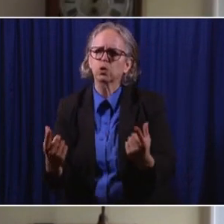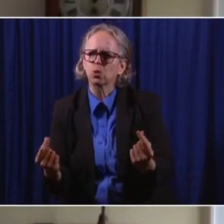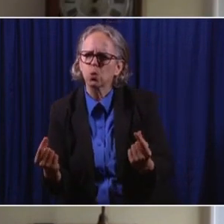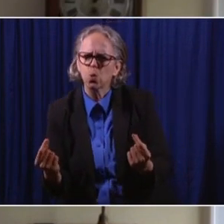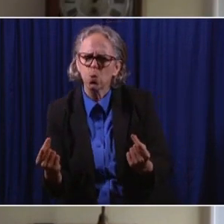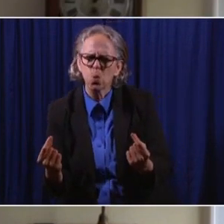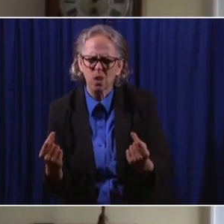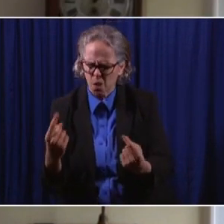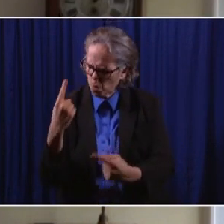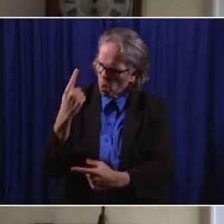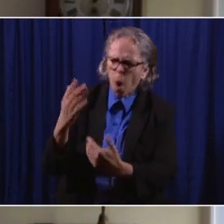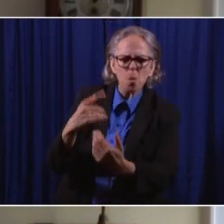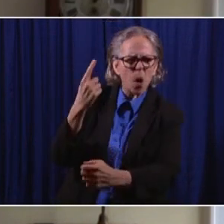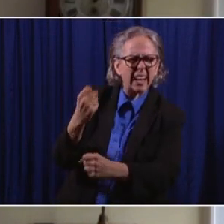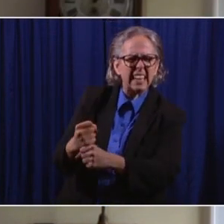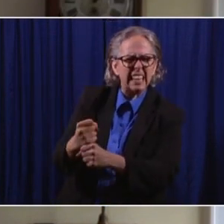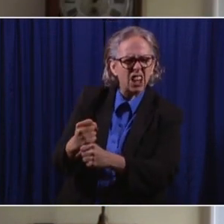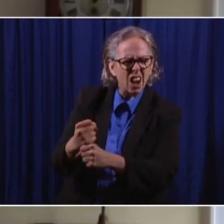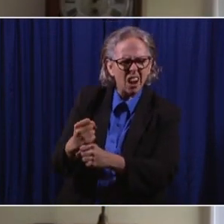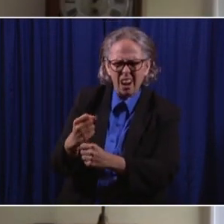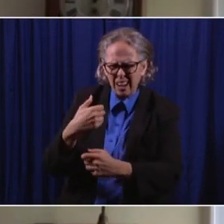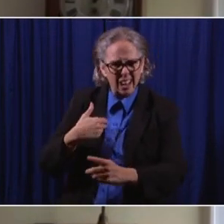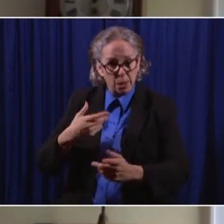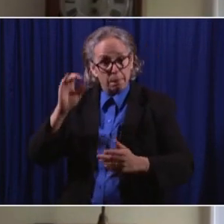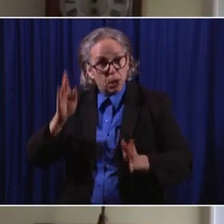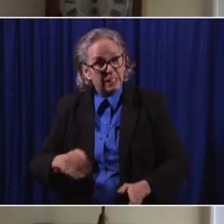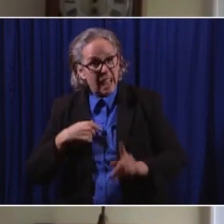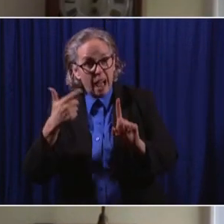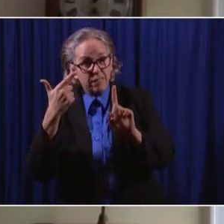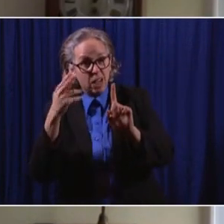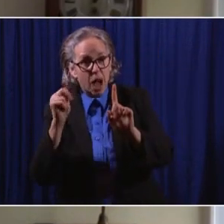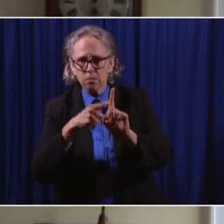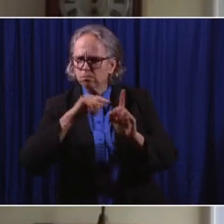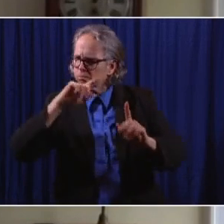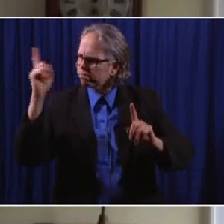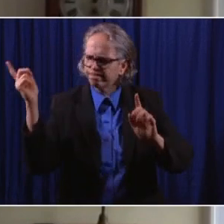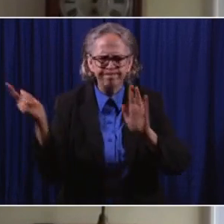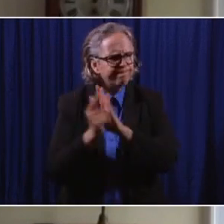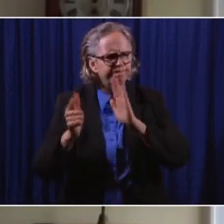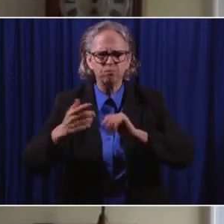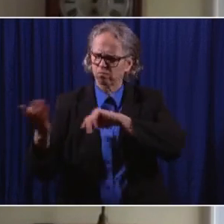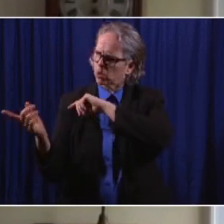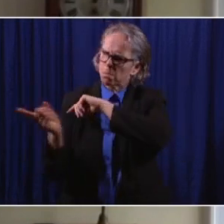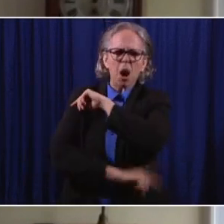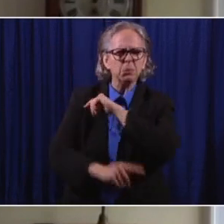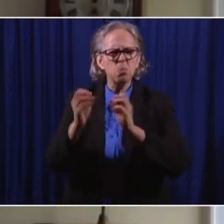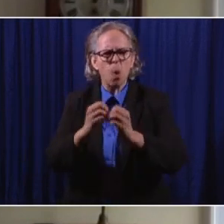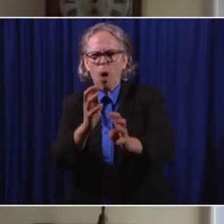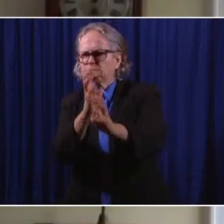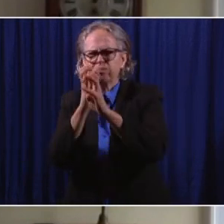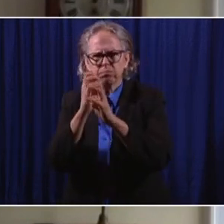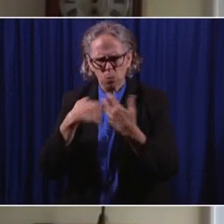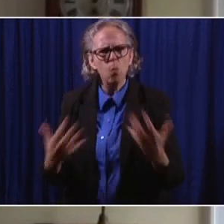carry guns. Who doesn't want to get tough against convicted felons who illegally carry